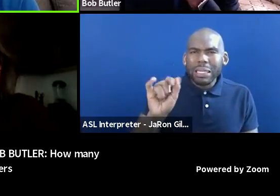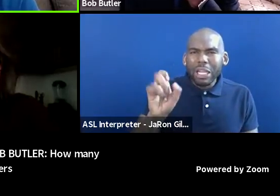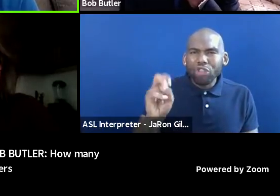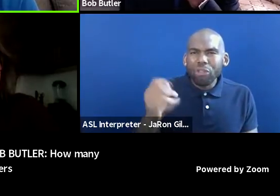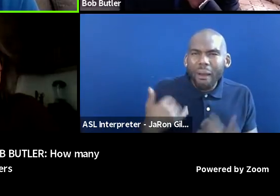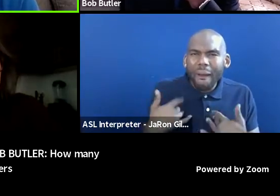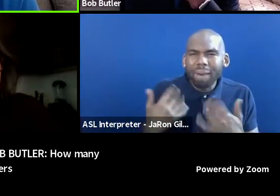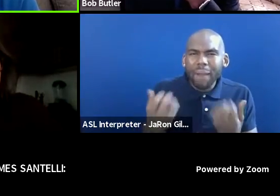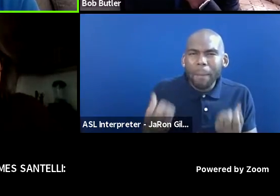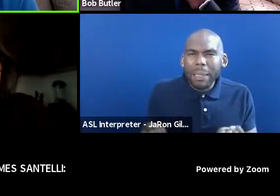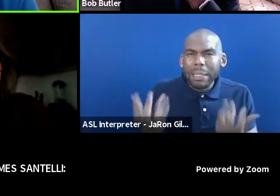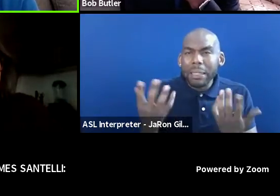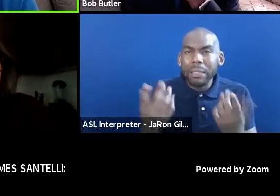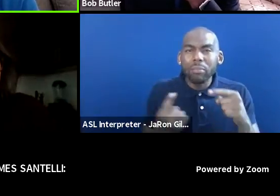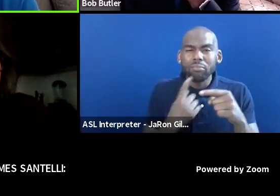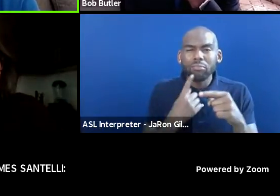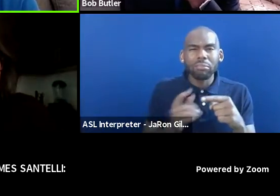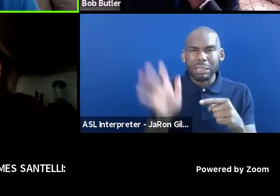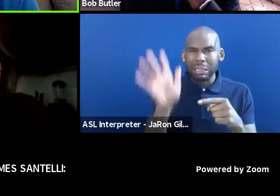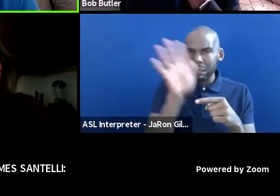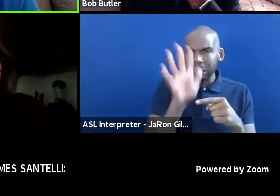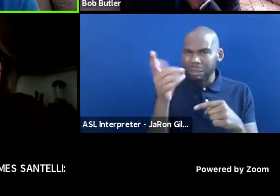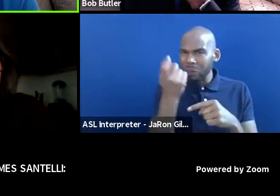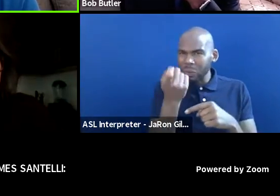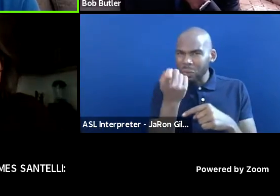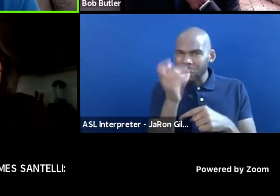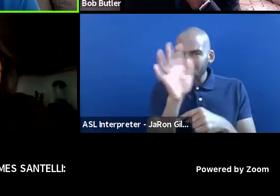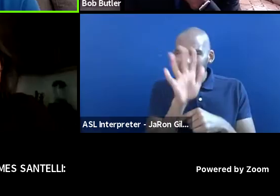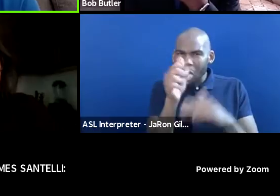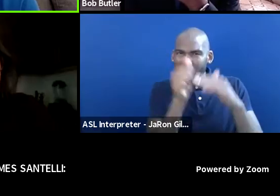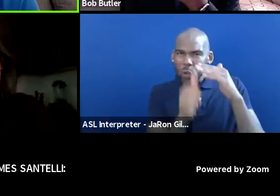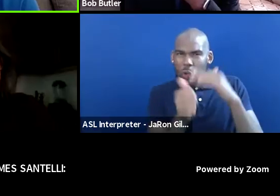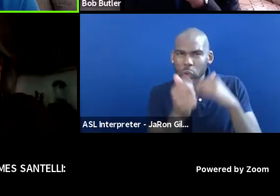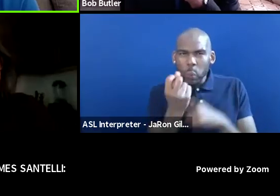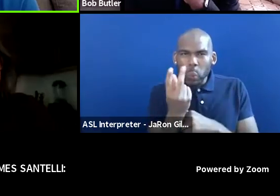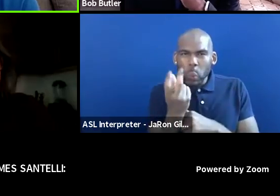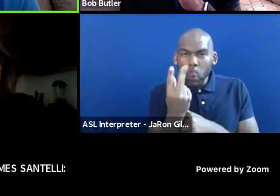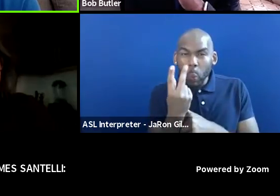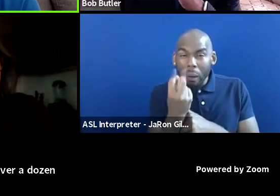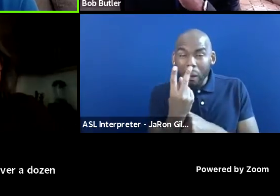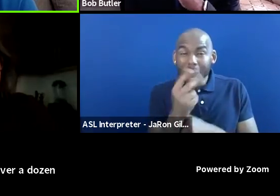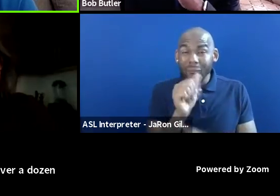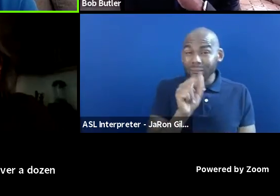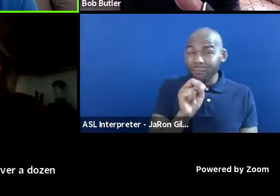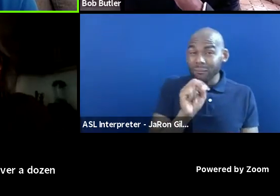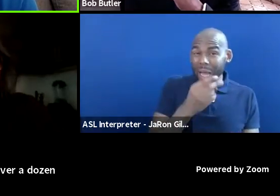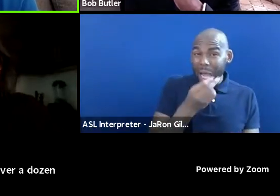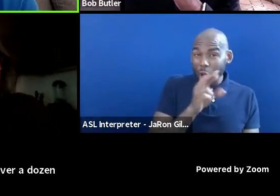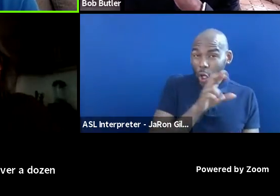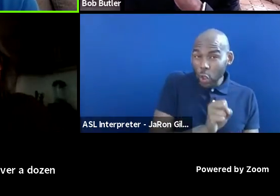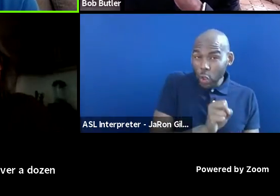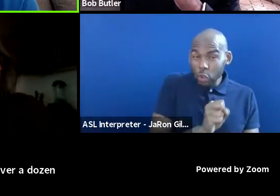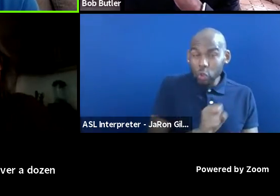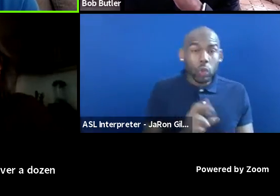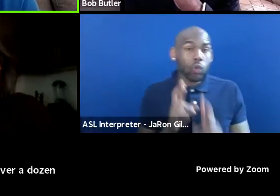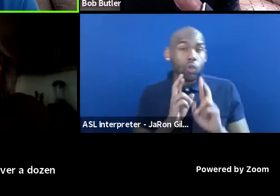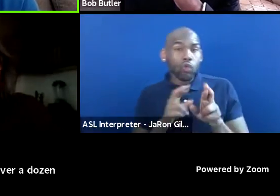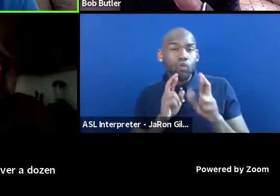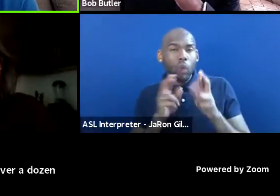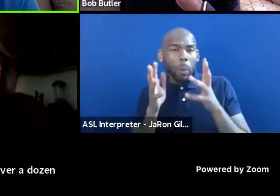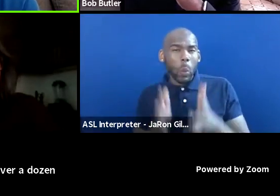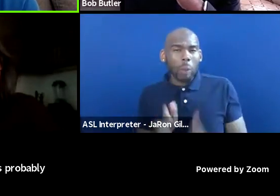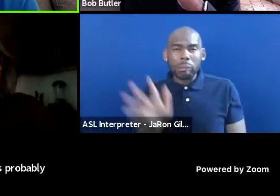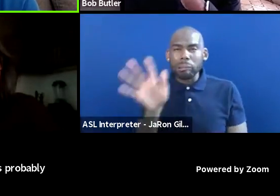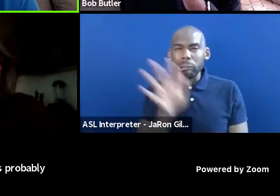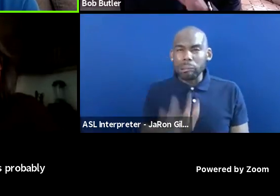probably around a little under a dozen anchors, and reporters, probably close to 20